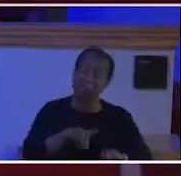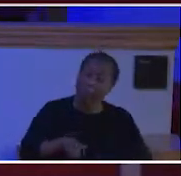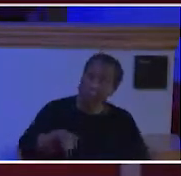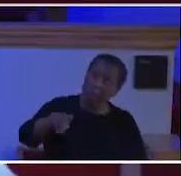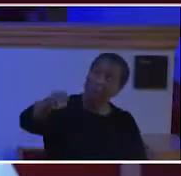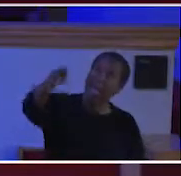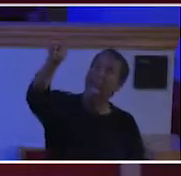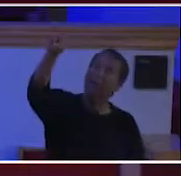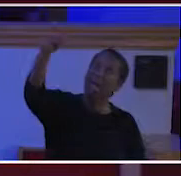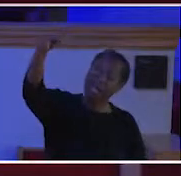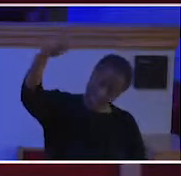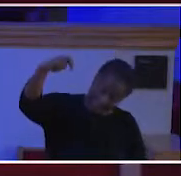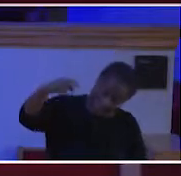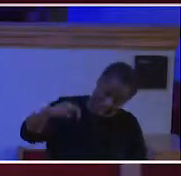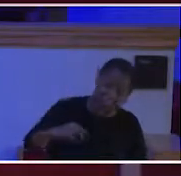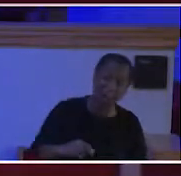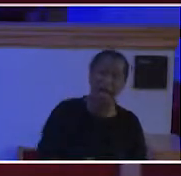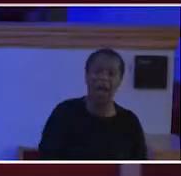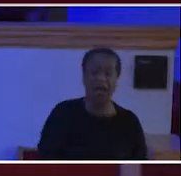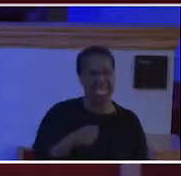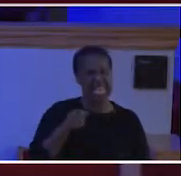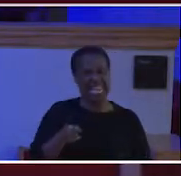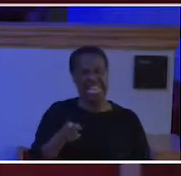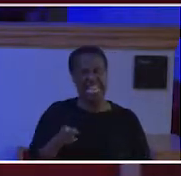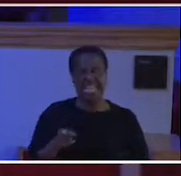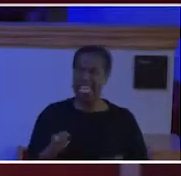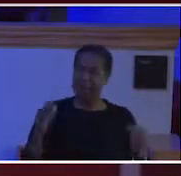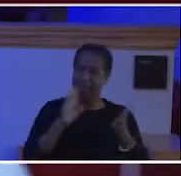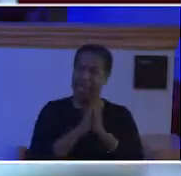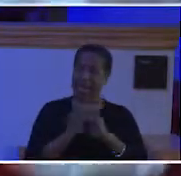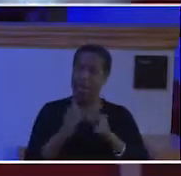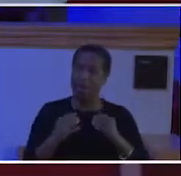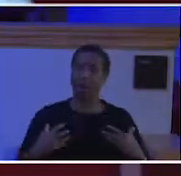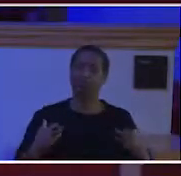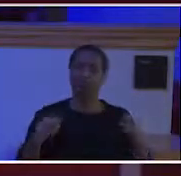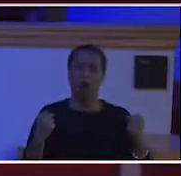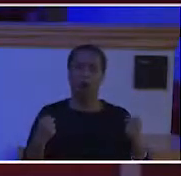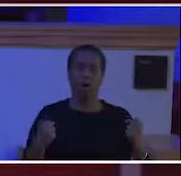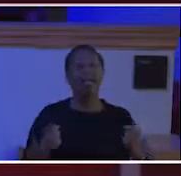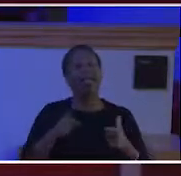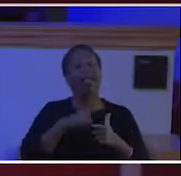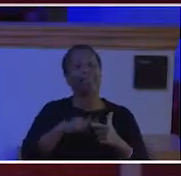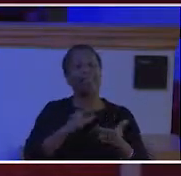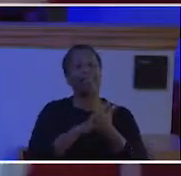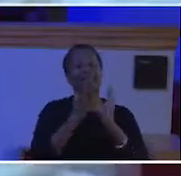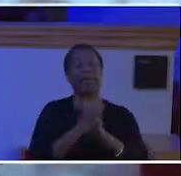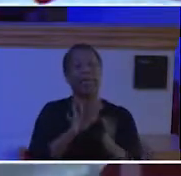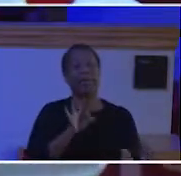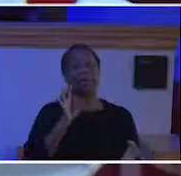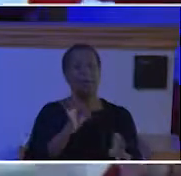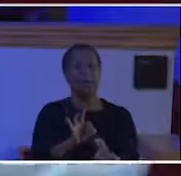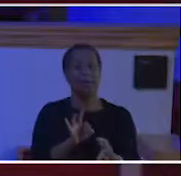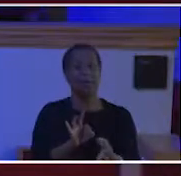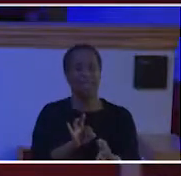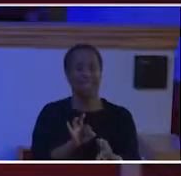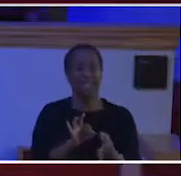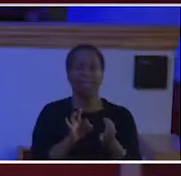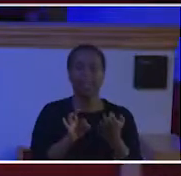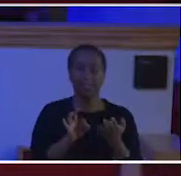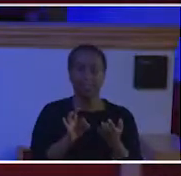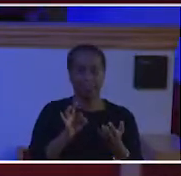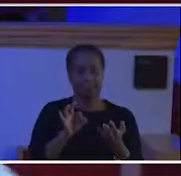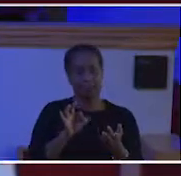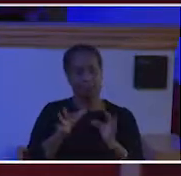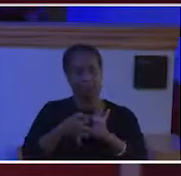mountain and down the mountain, he got a little stronger, till he became the perfect oarsman for an